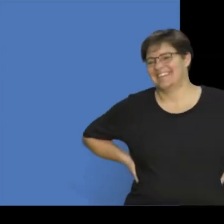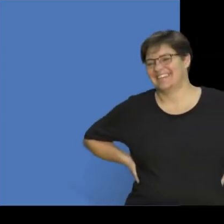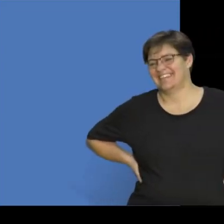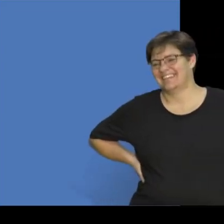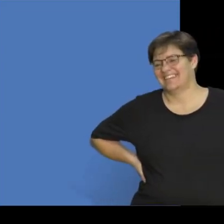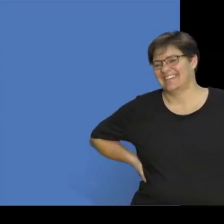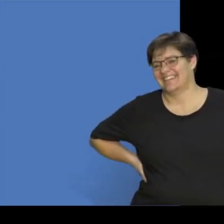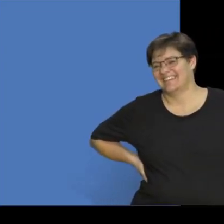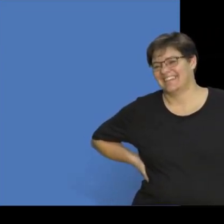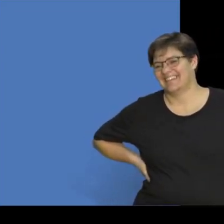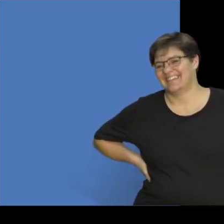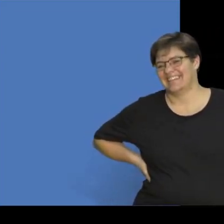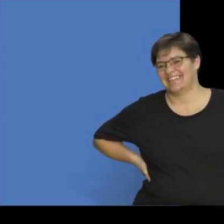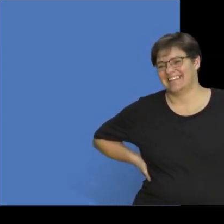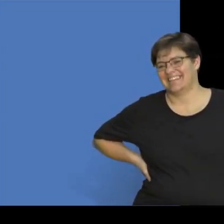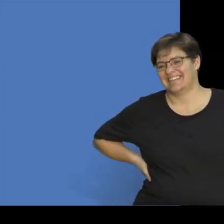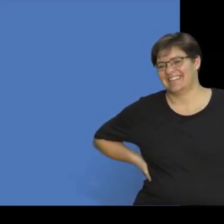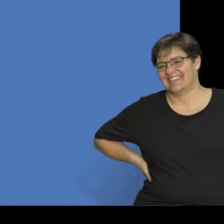Why is the bad?